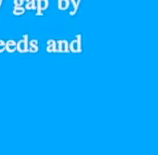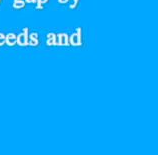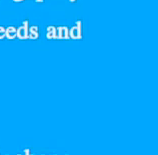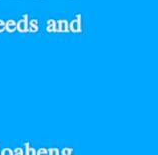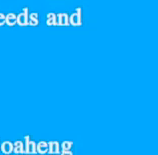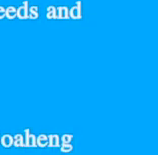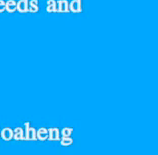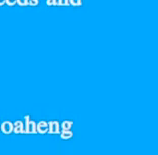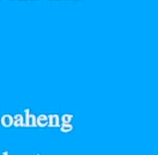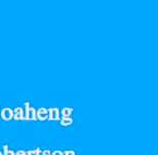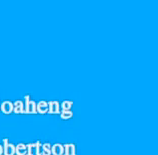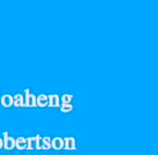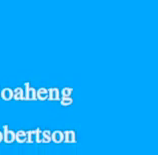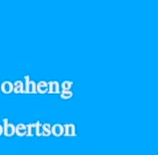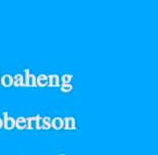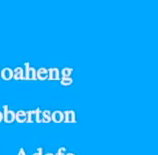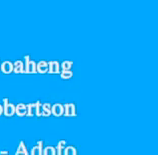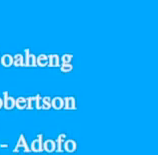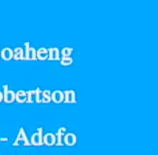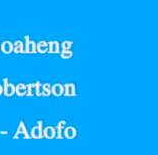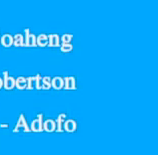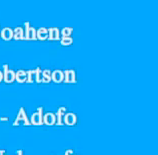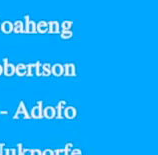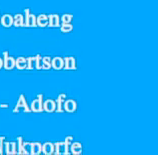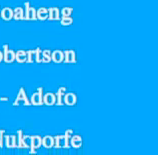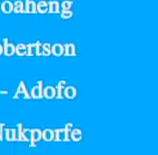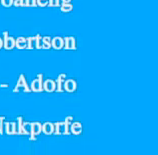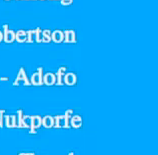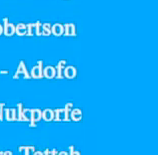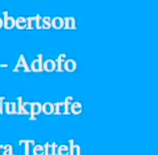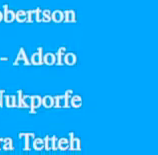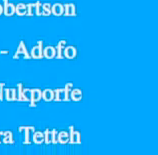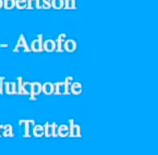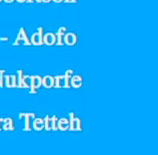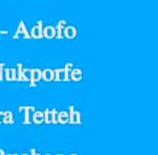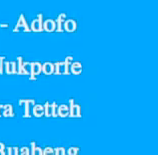It's my right for every child. Oh.